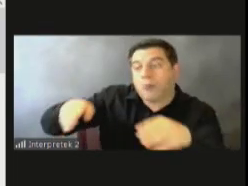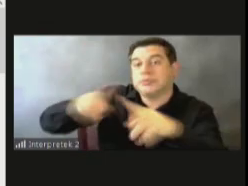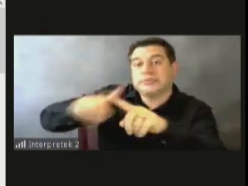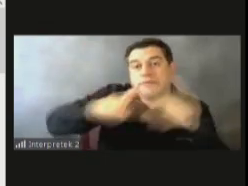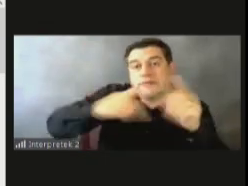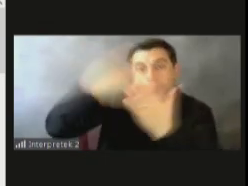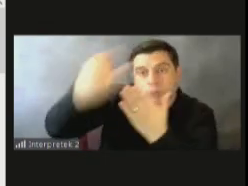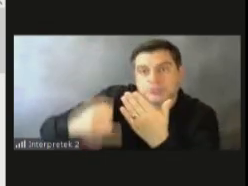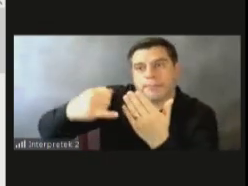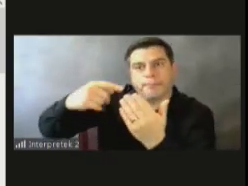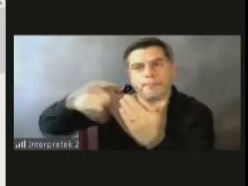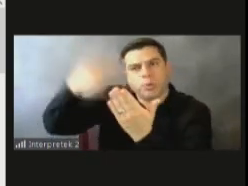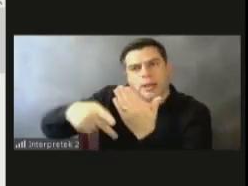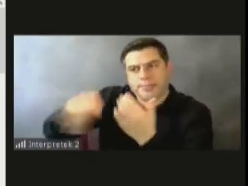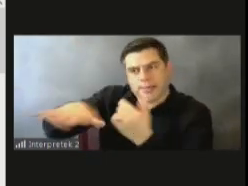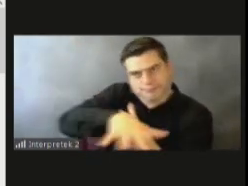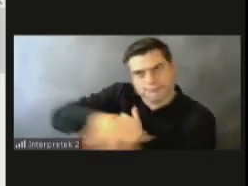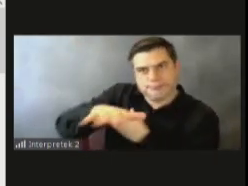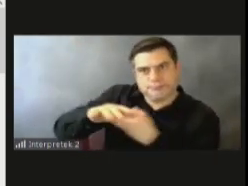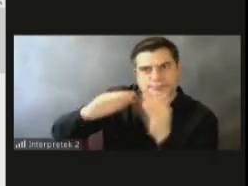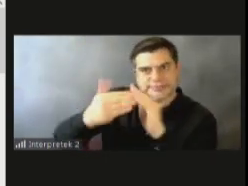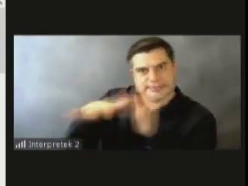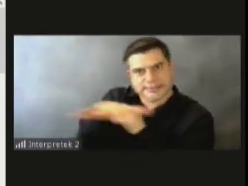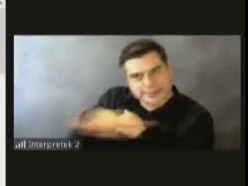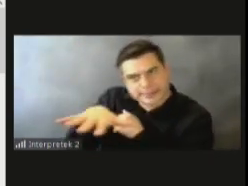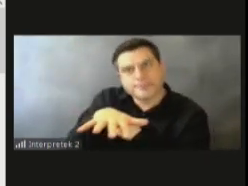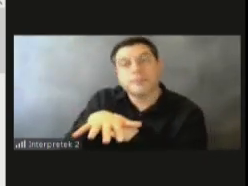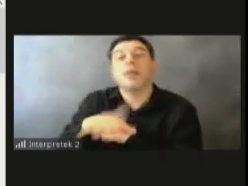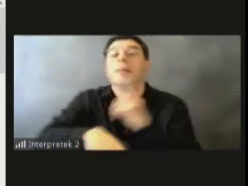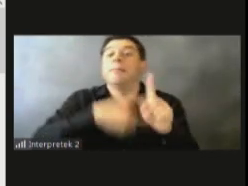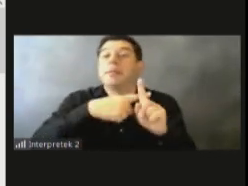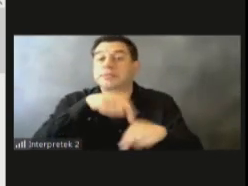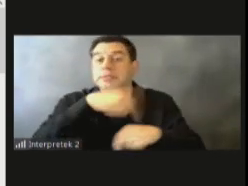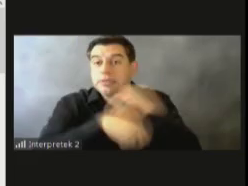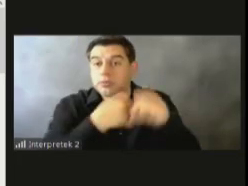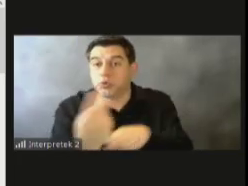bringing in the changes in year 3, 4, and